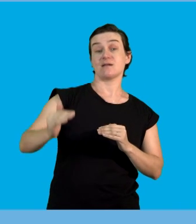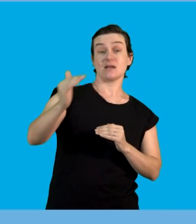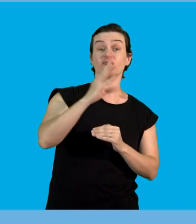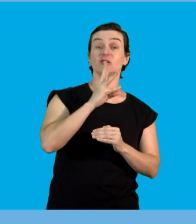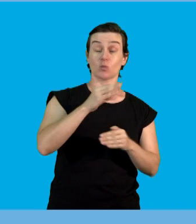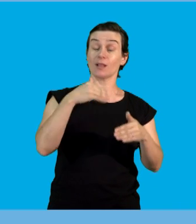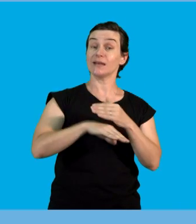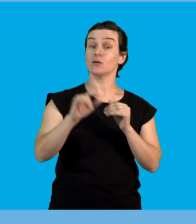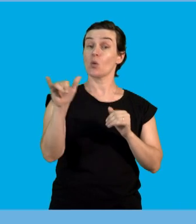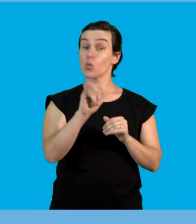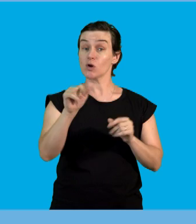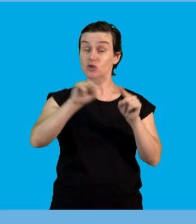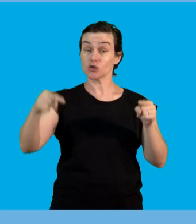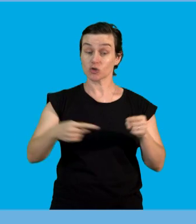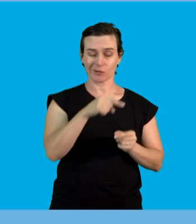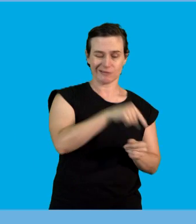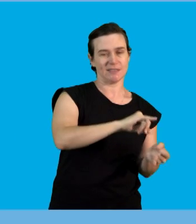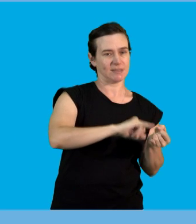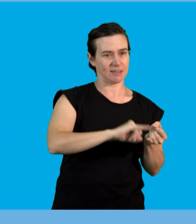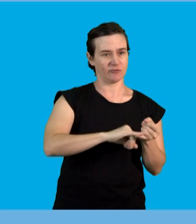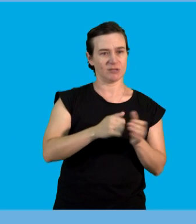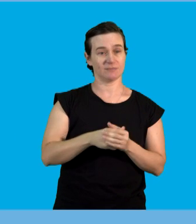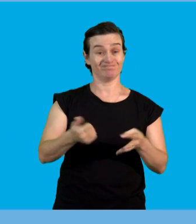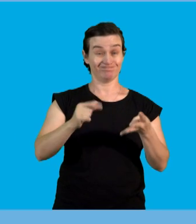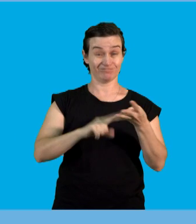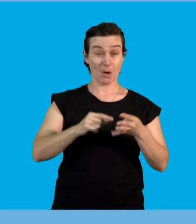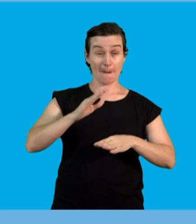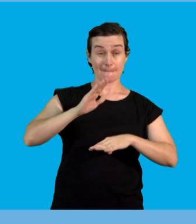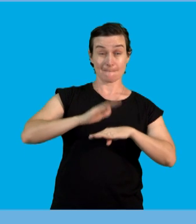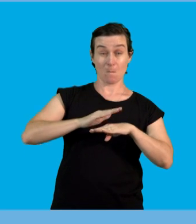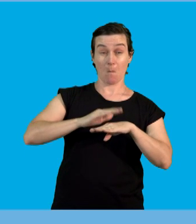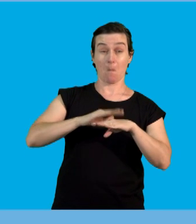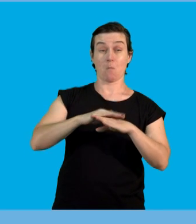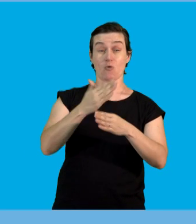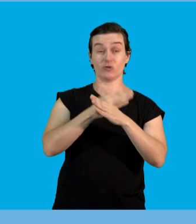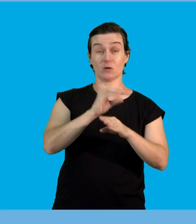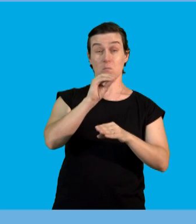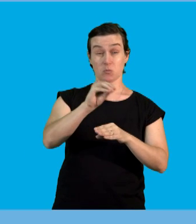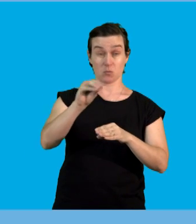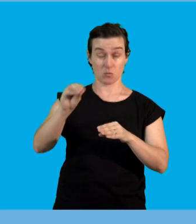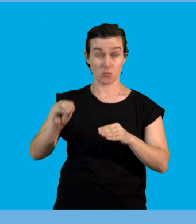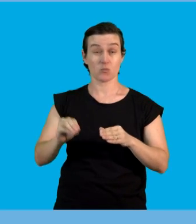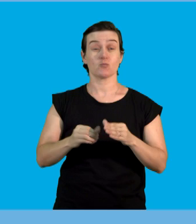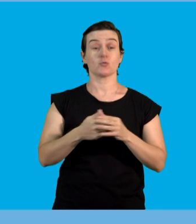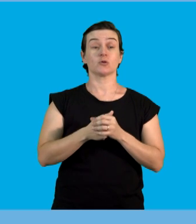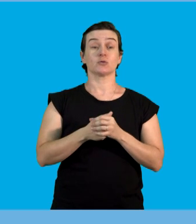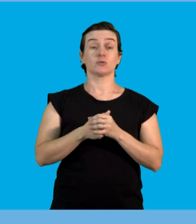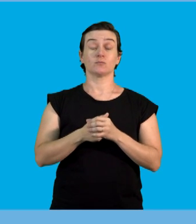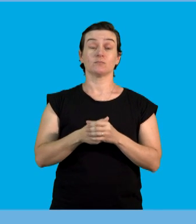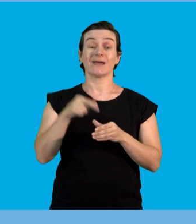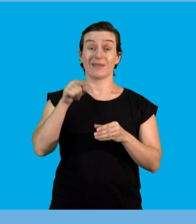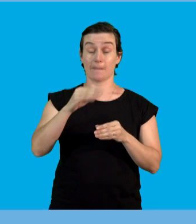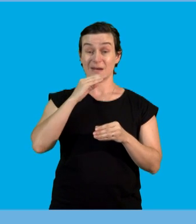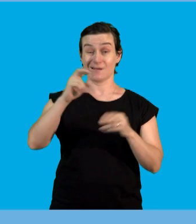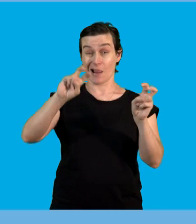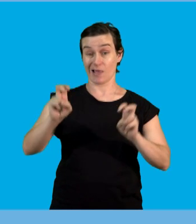more resistors are added in series, the total resistance of the entire circuit is increased. And lastly, we already